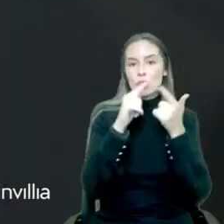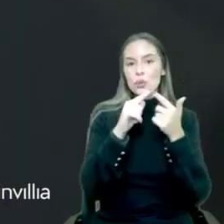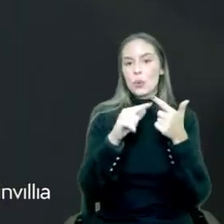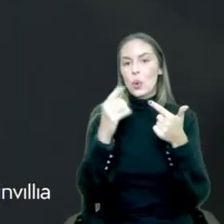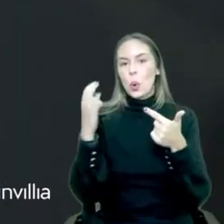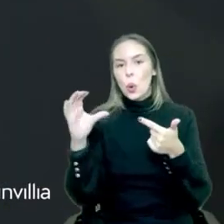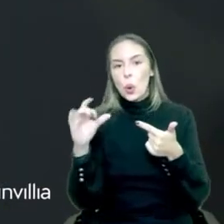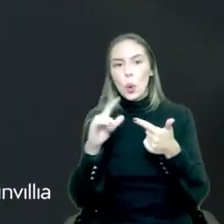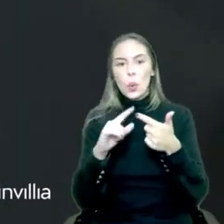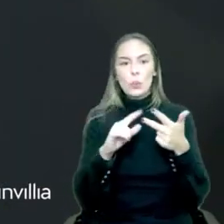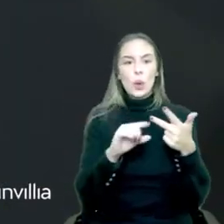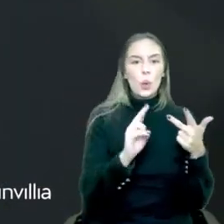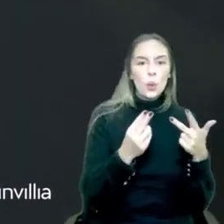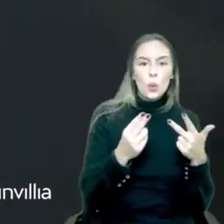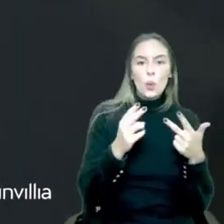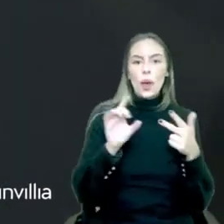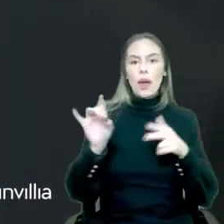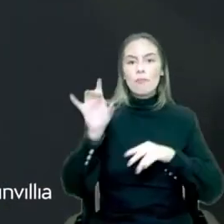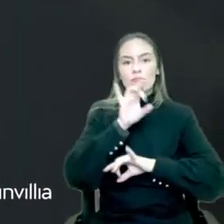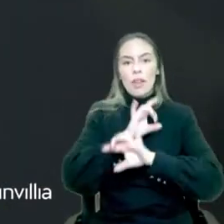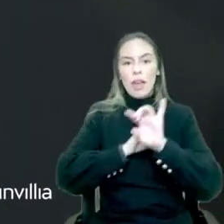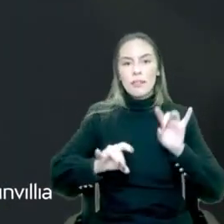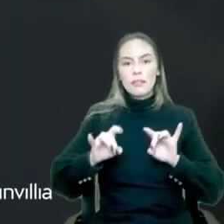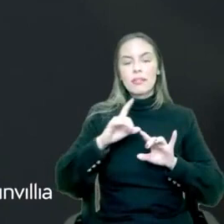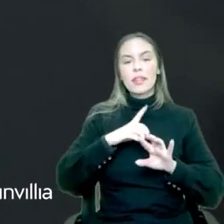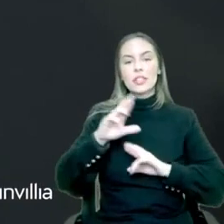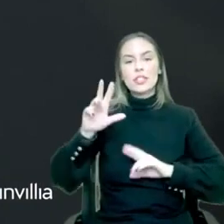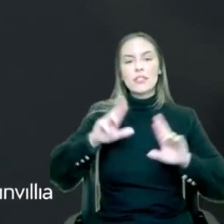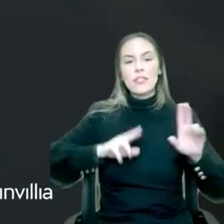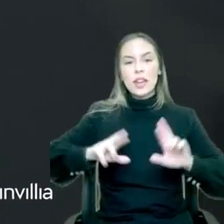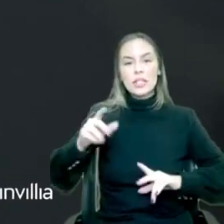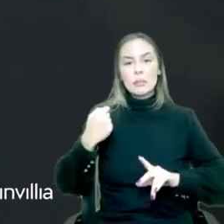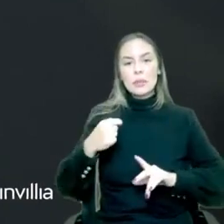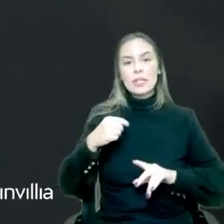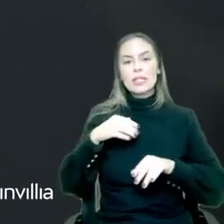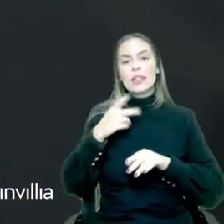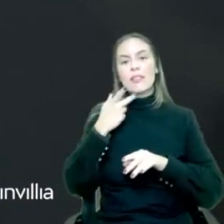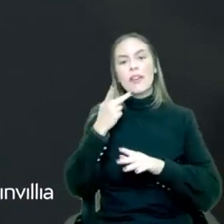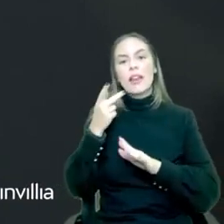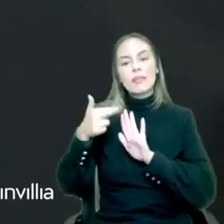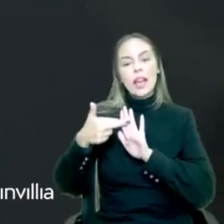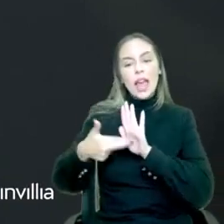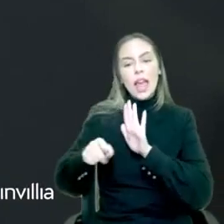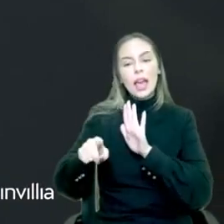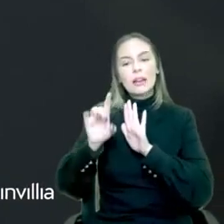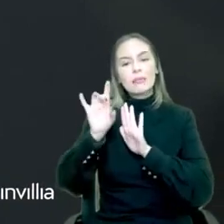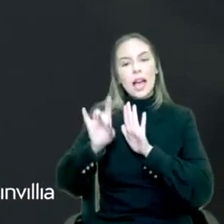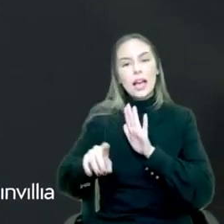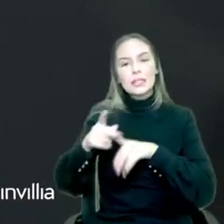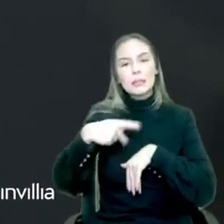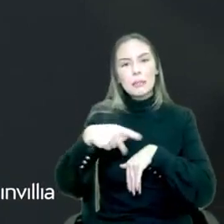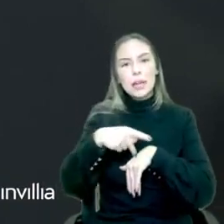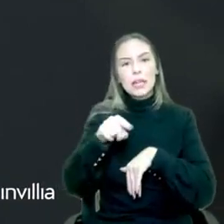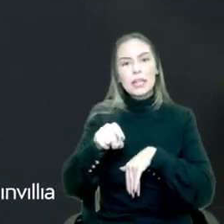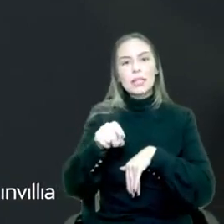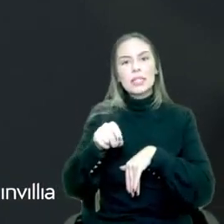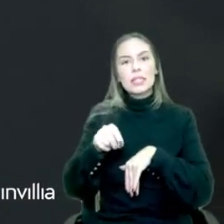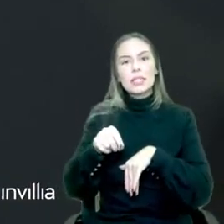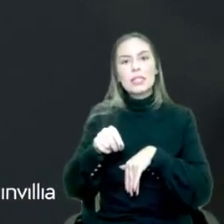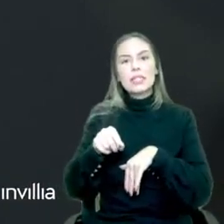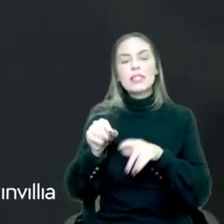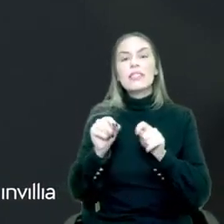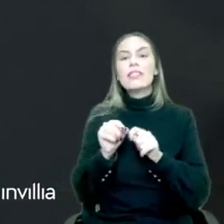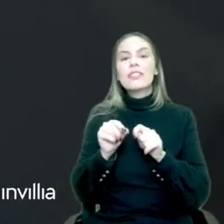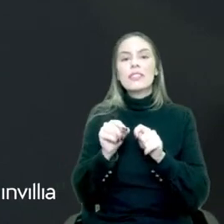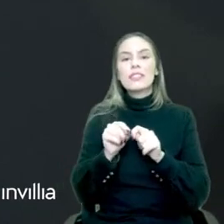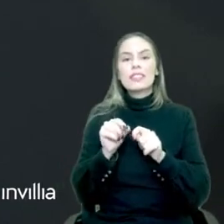So there is a lot of things that you need to talk to the regulators in each one of the countries. So that's something definitely that is not even related to technology.